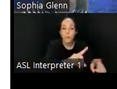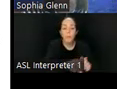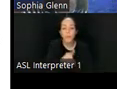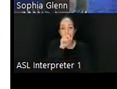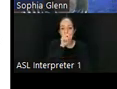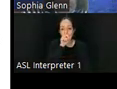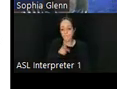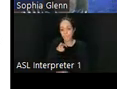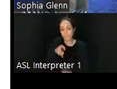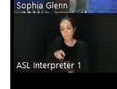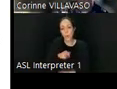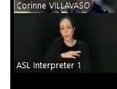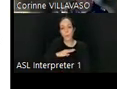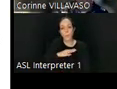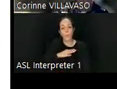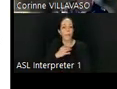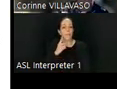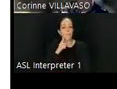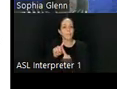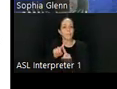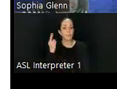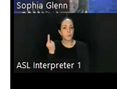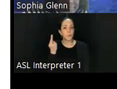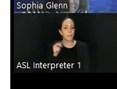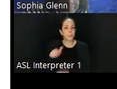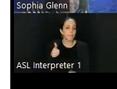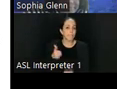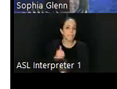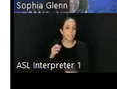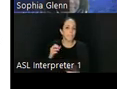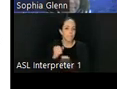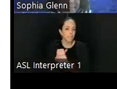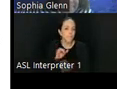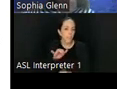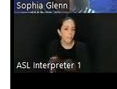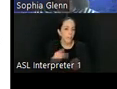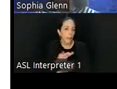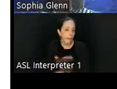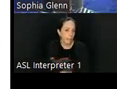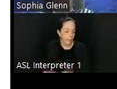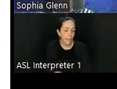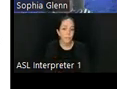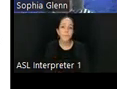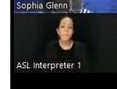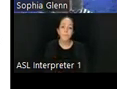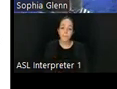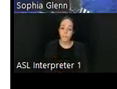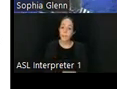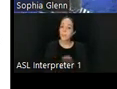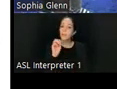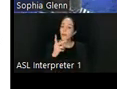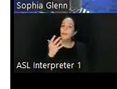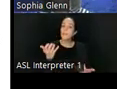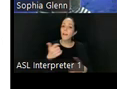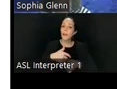to ensure that. So thank you. Thank you, Commissioner Sophia. I think this is a good time for us to take public